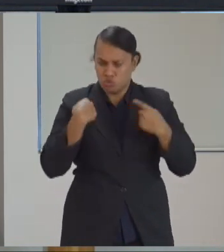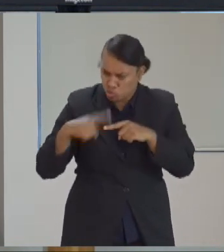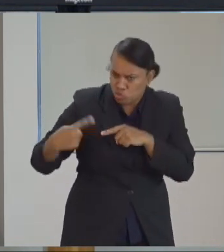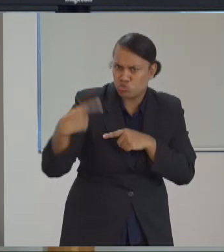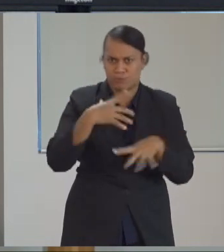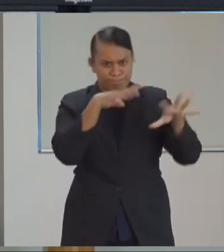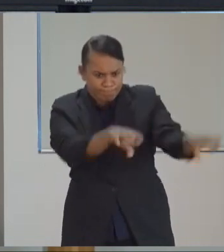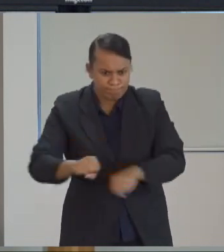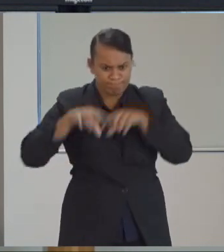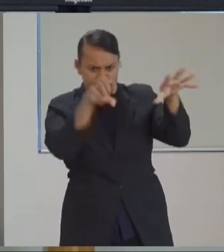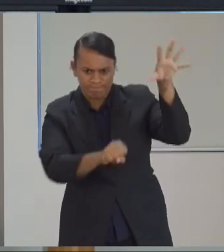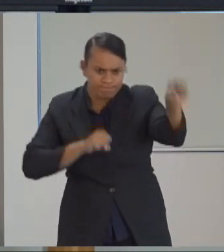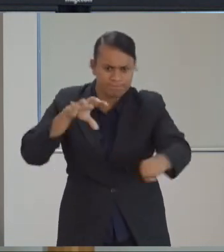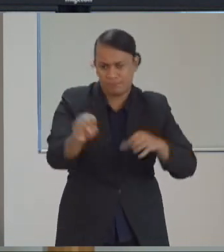prosecuted.